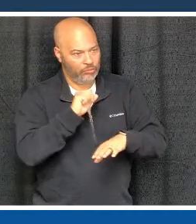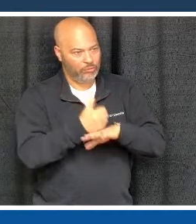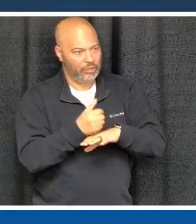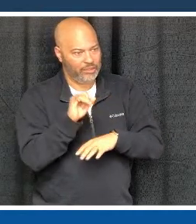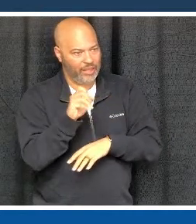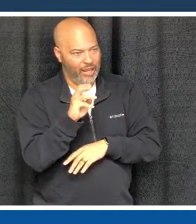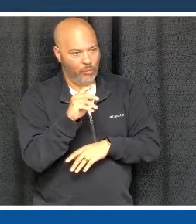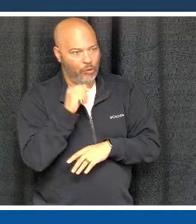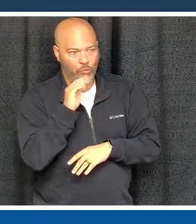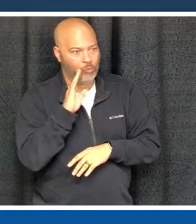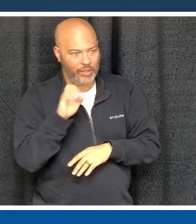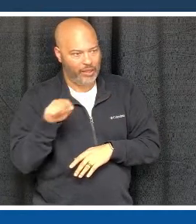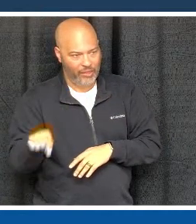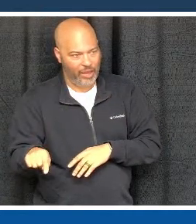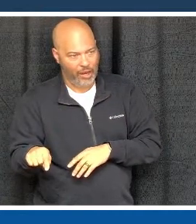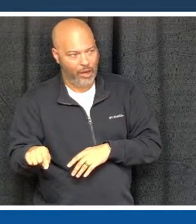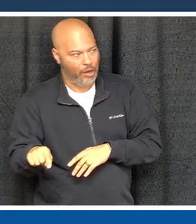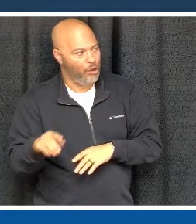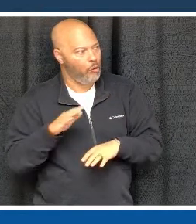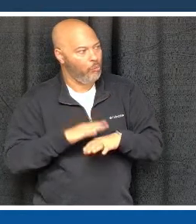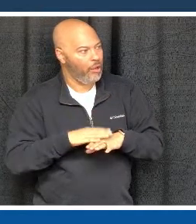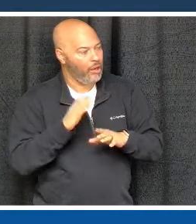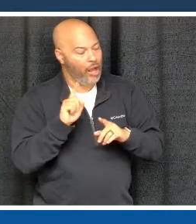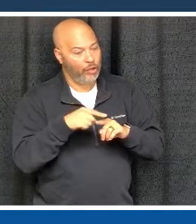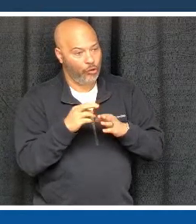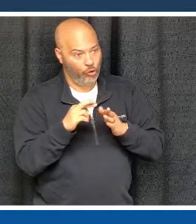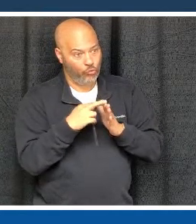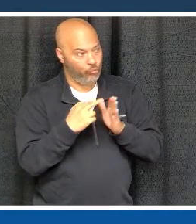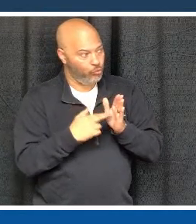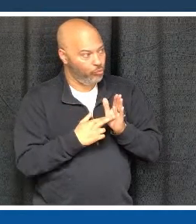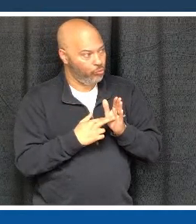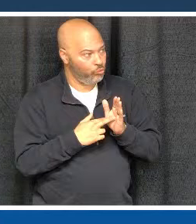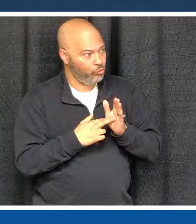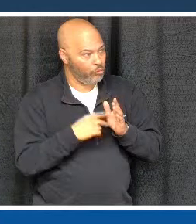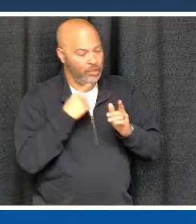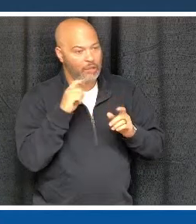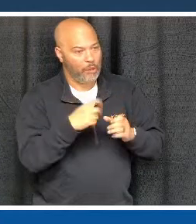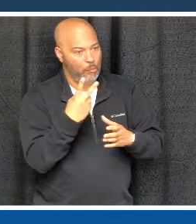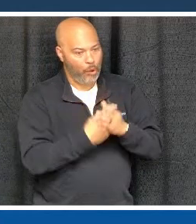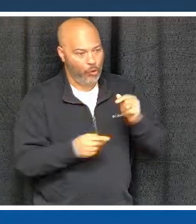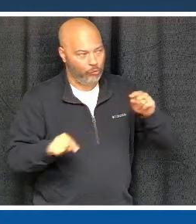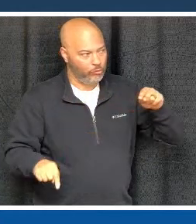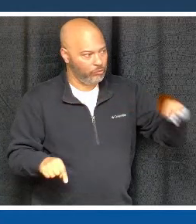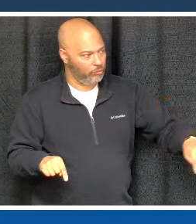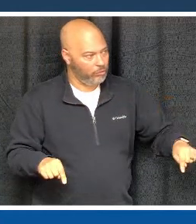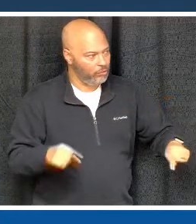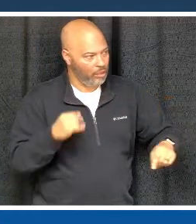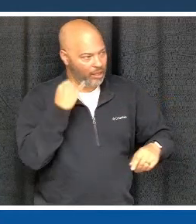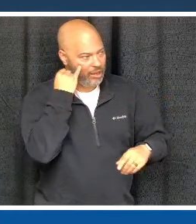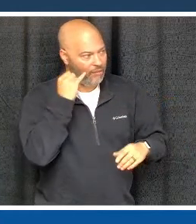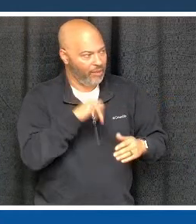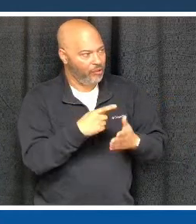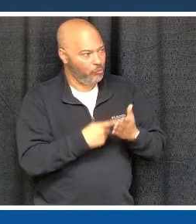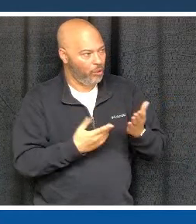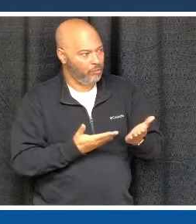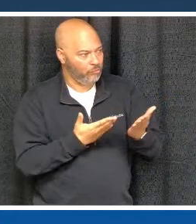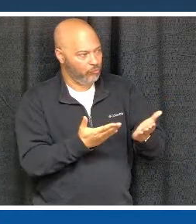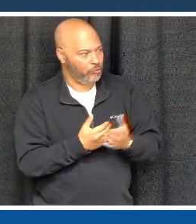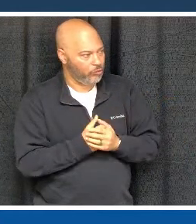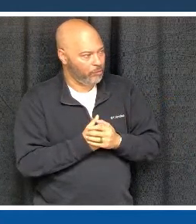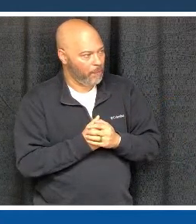not gonna be on that side of the road. But under the guidelines, they've gotta be on both sides of the road if that's what comes forward.